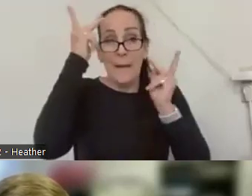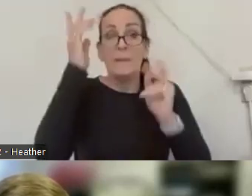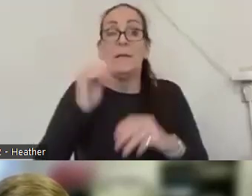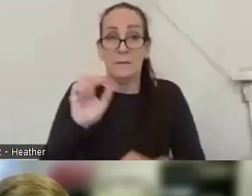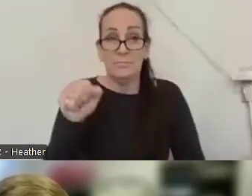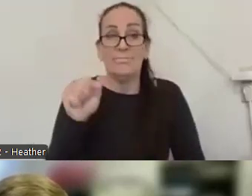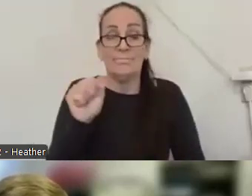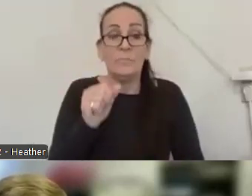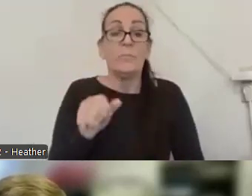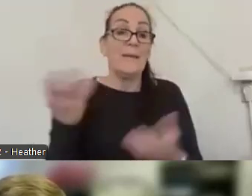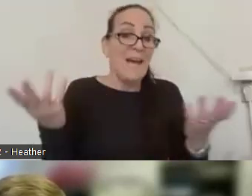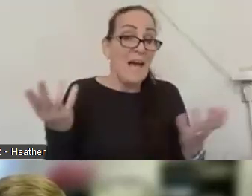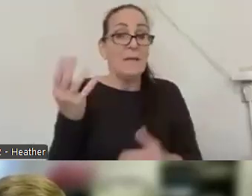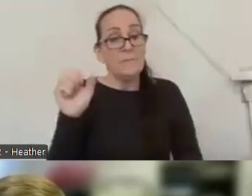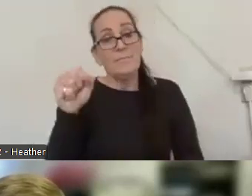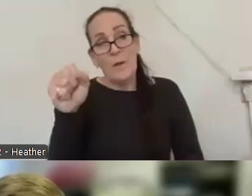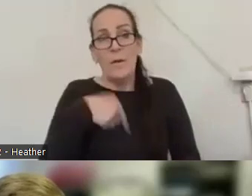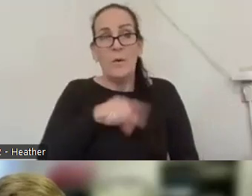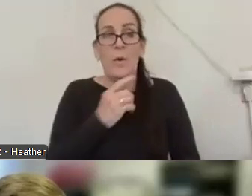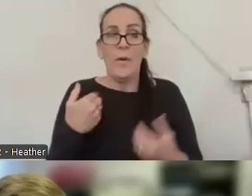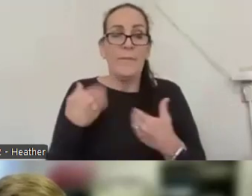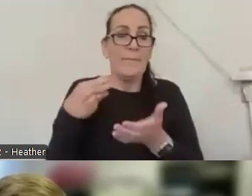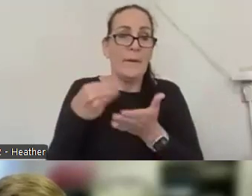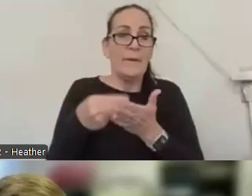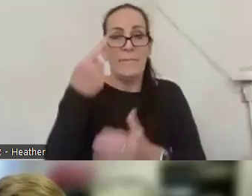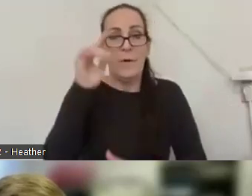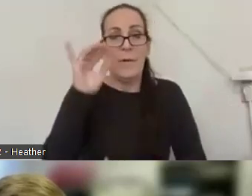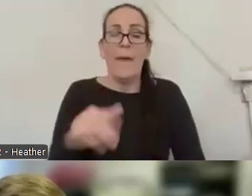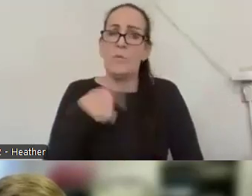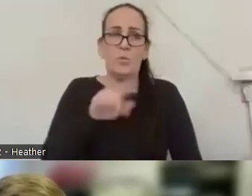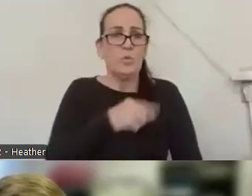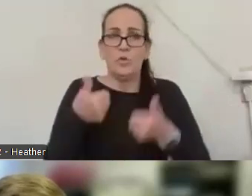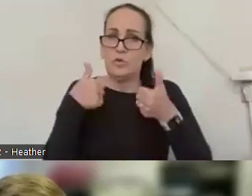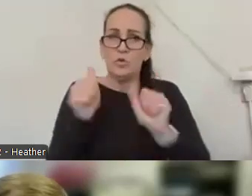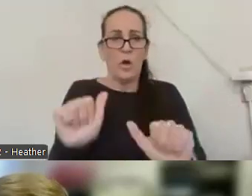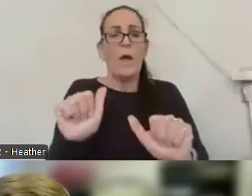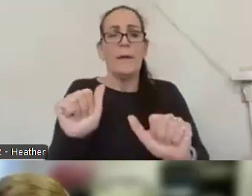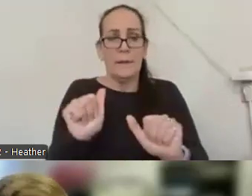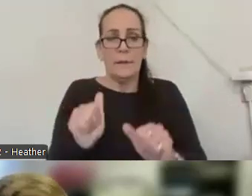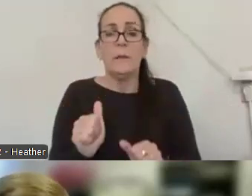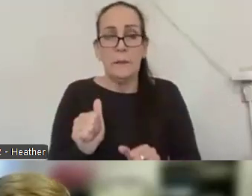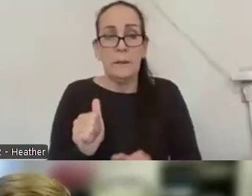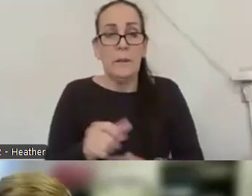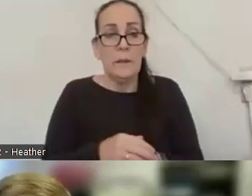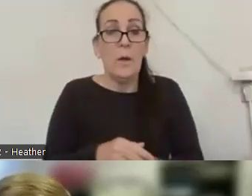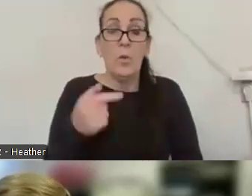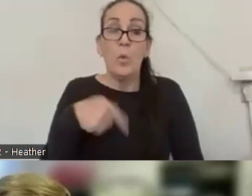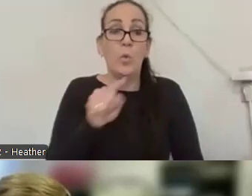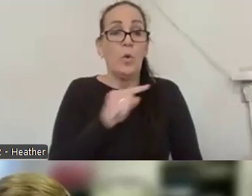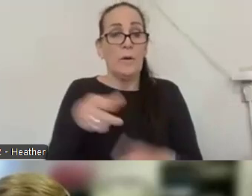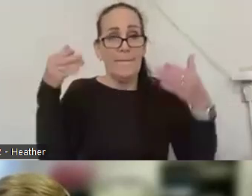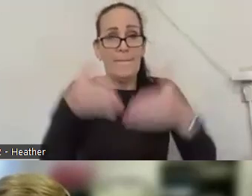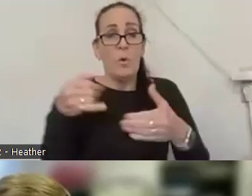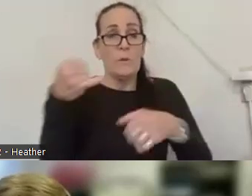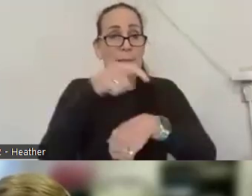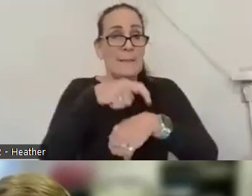we already got the money for it. So effort is underway. We are doing it for the timeline, because that